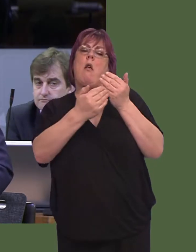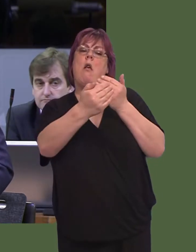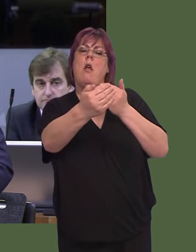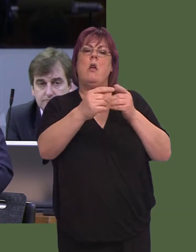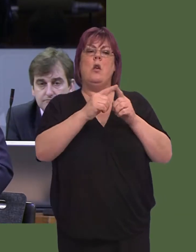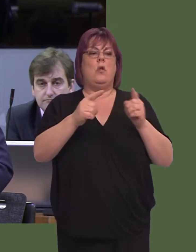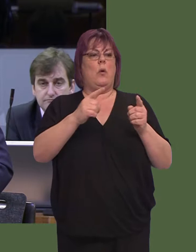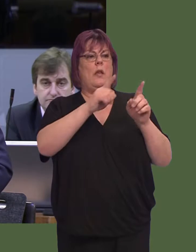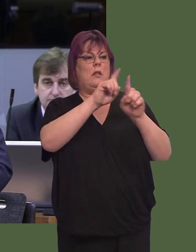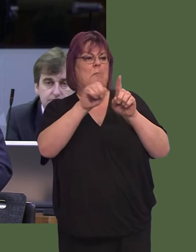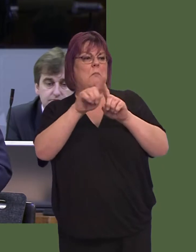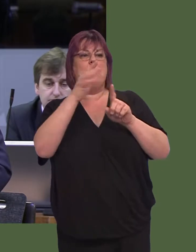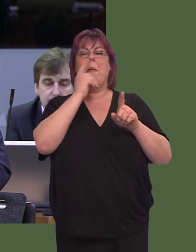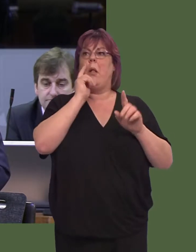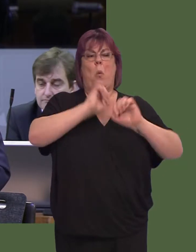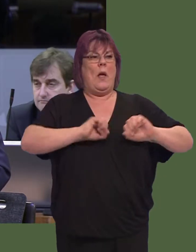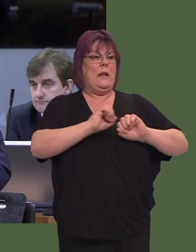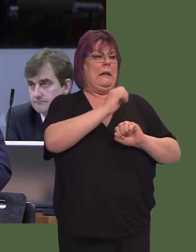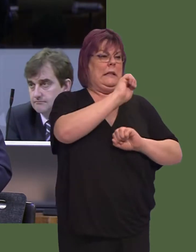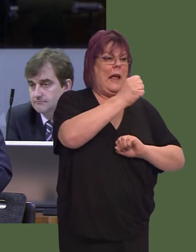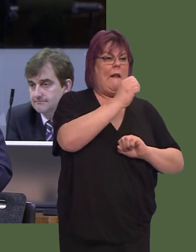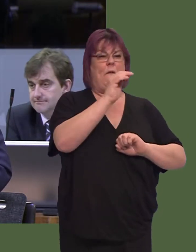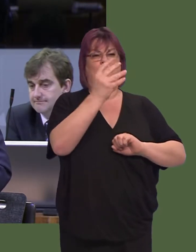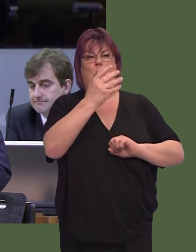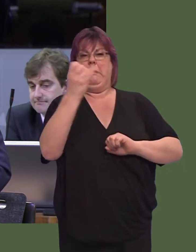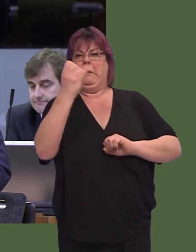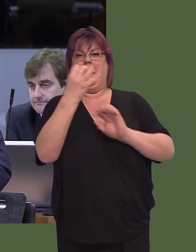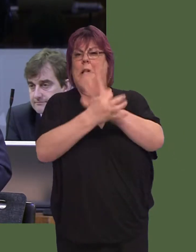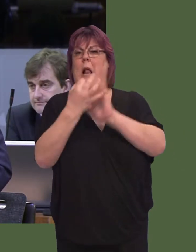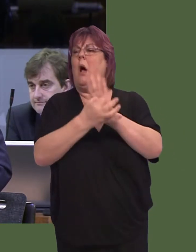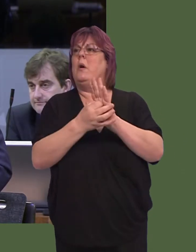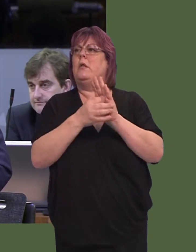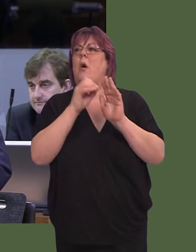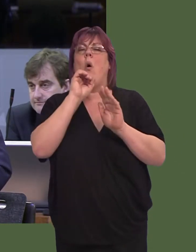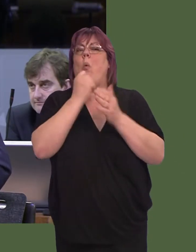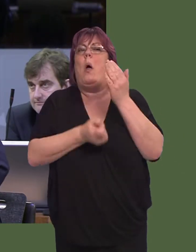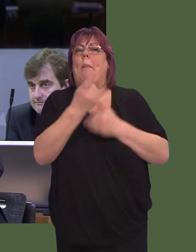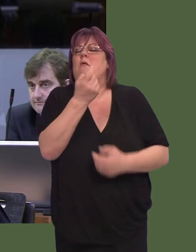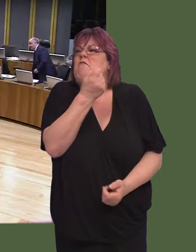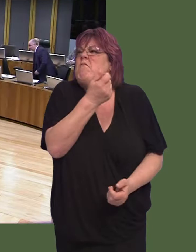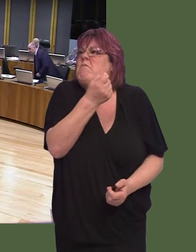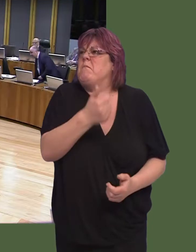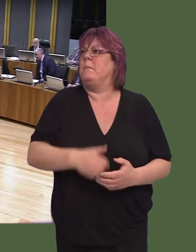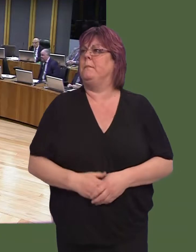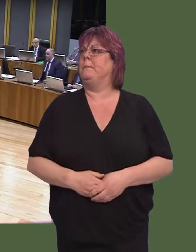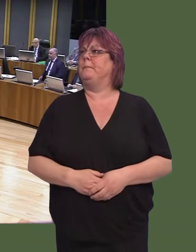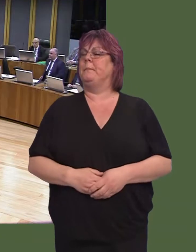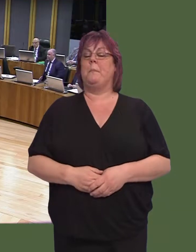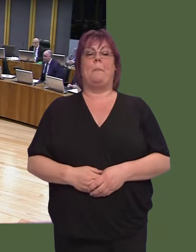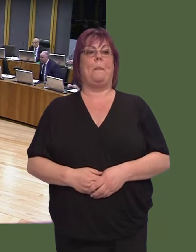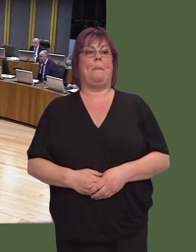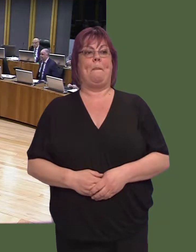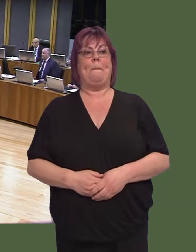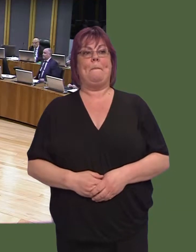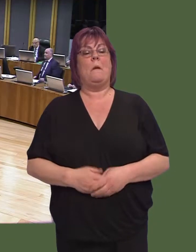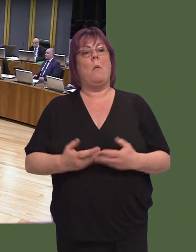that these 10, 12, 14, 16-hour waits are not a regular occurrence within our ambulance service? Well, if we look